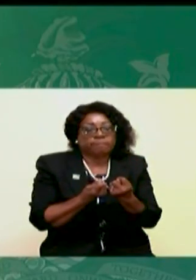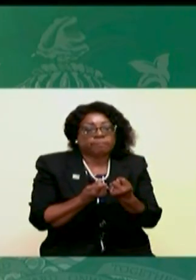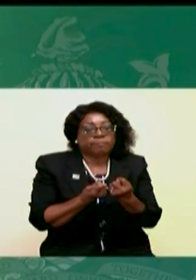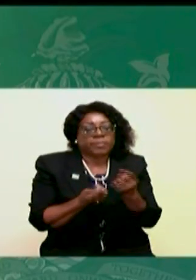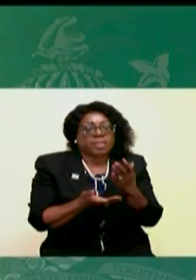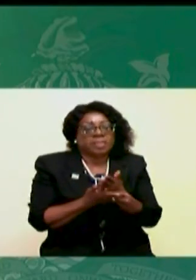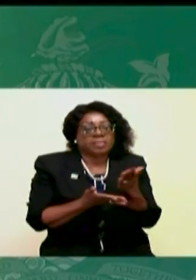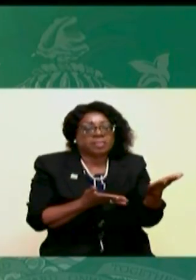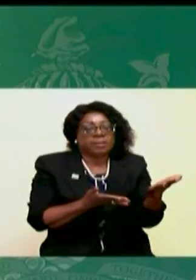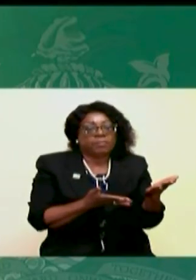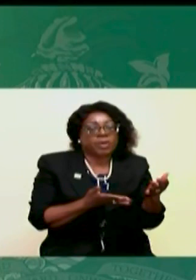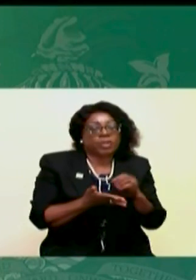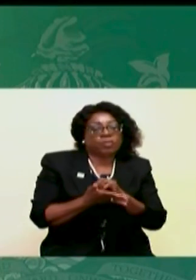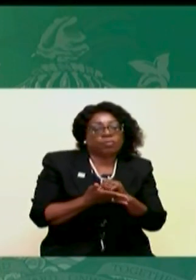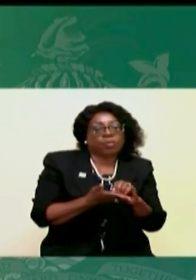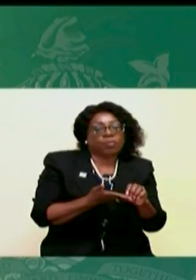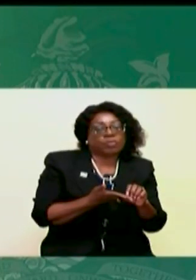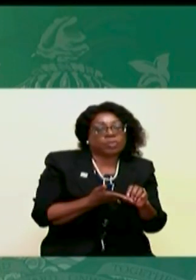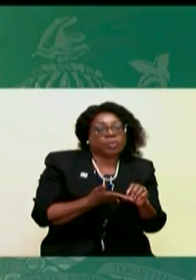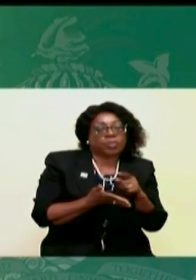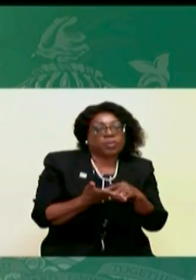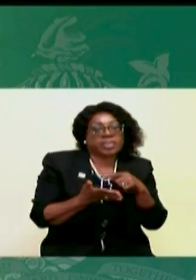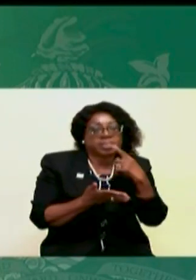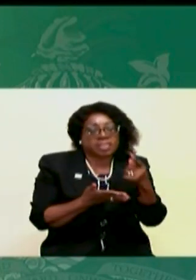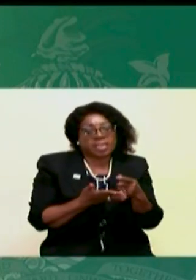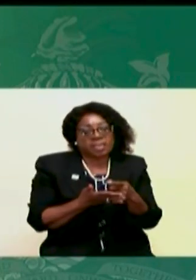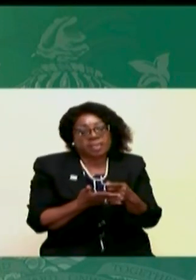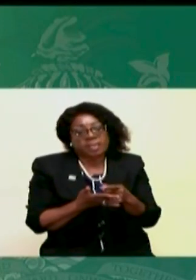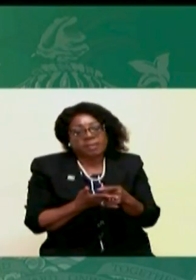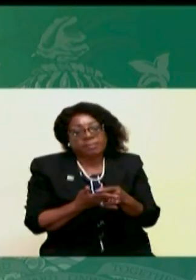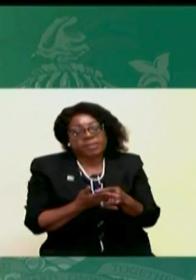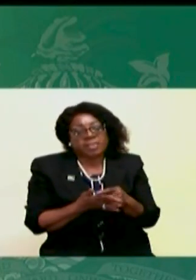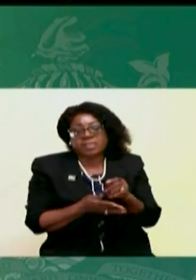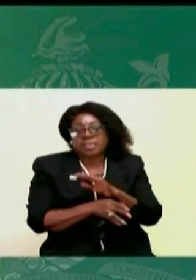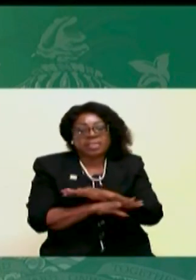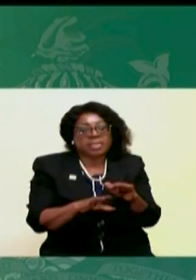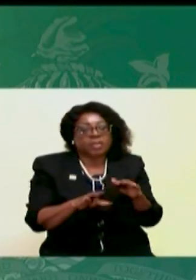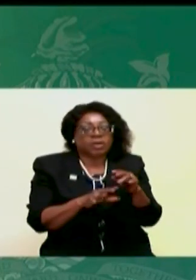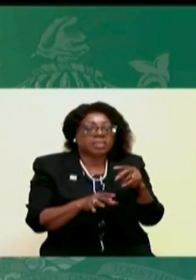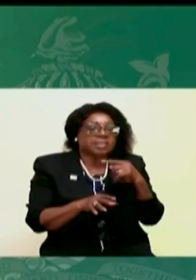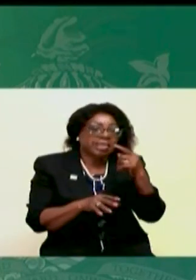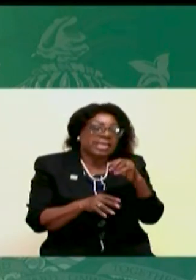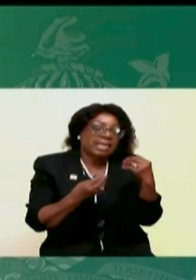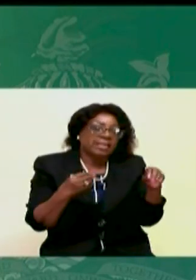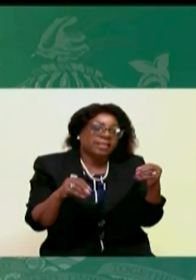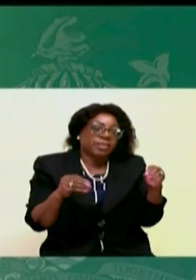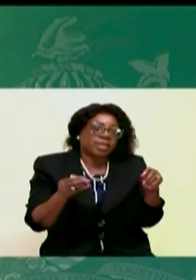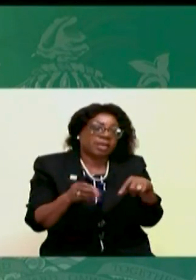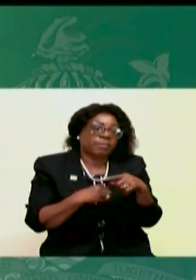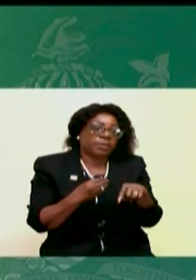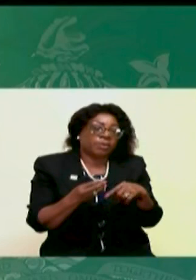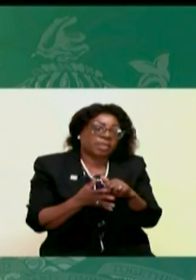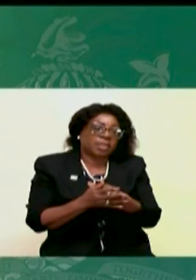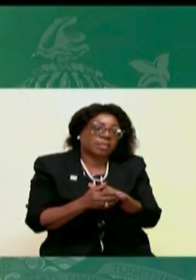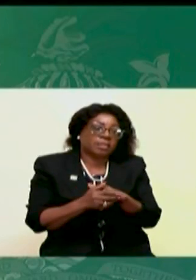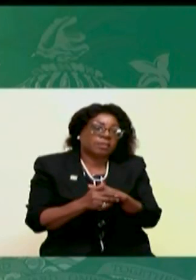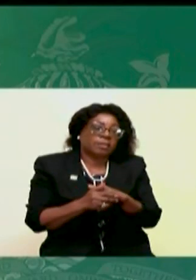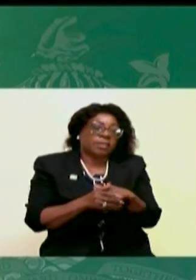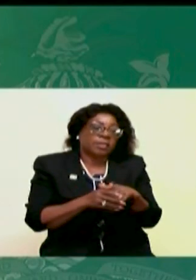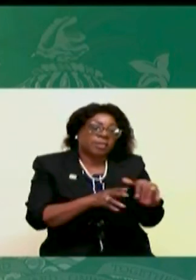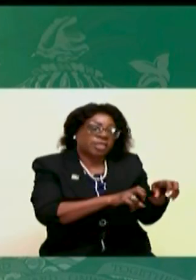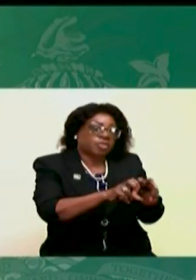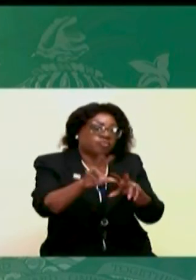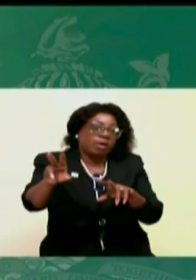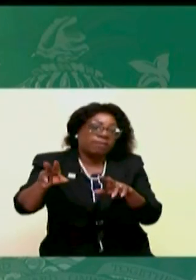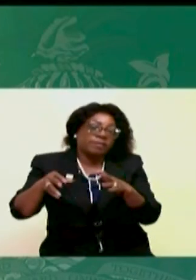Somebody wrote what he said, he just said it, because he had no mention about that, and they just went off last week, Madam Speaker. They're in Berlin right